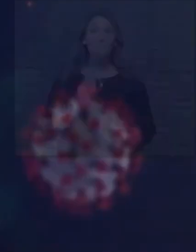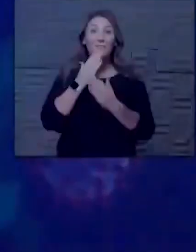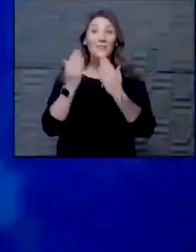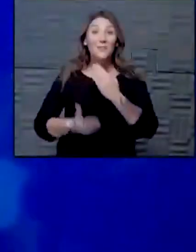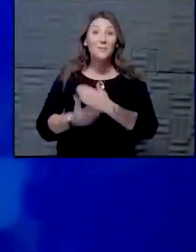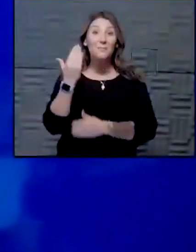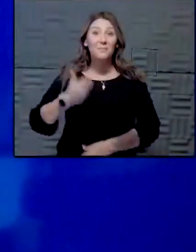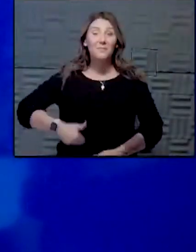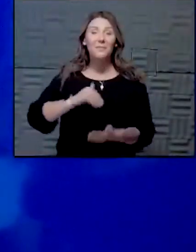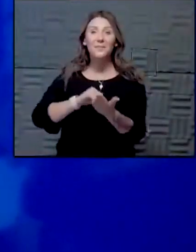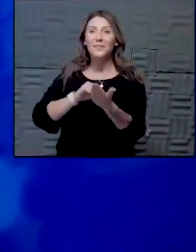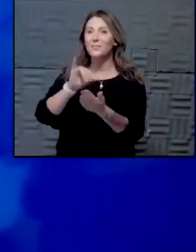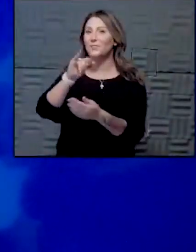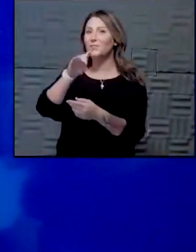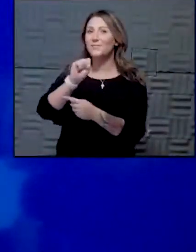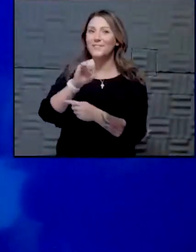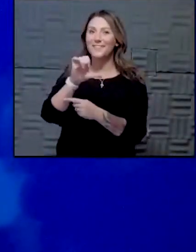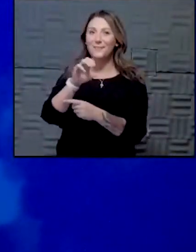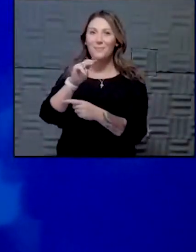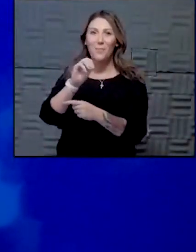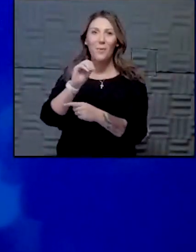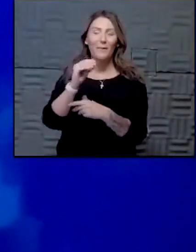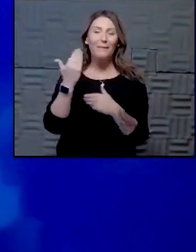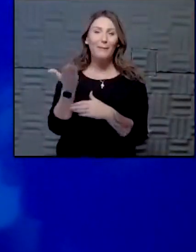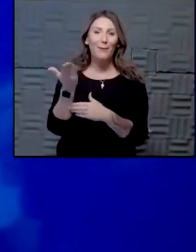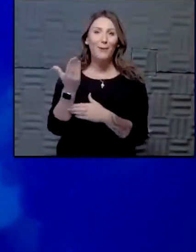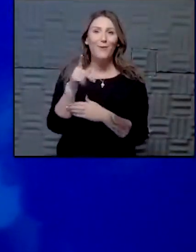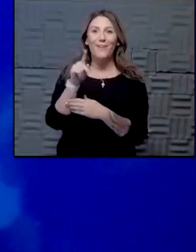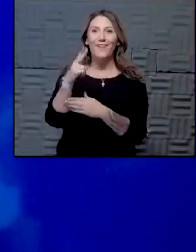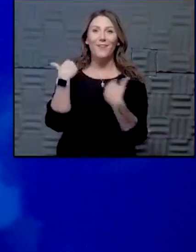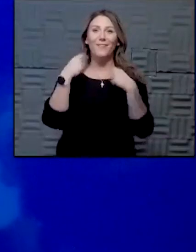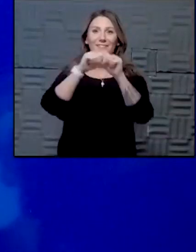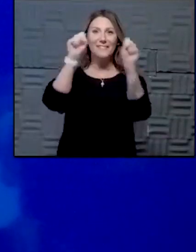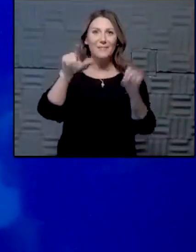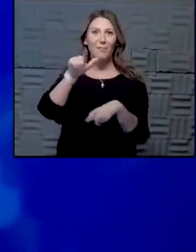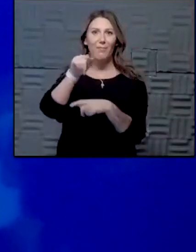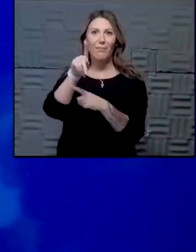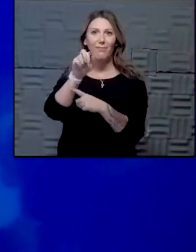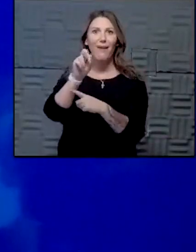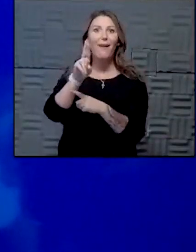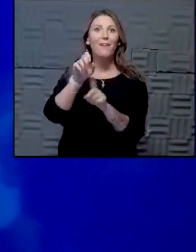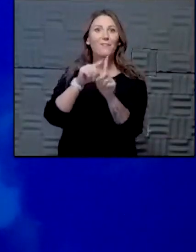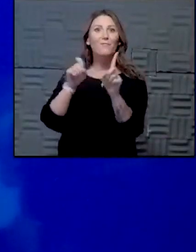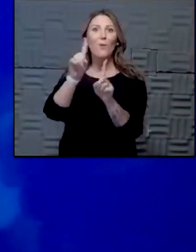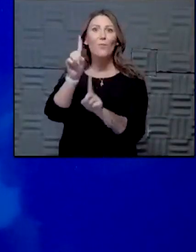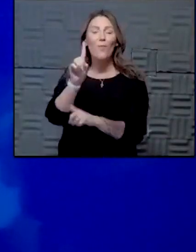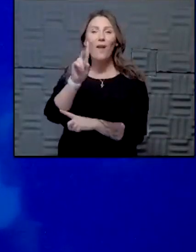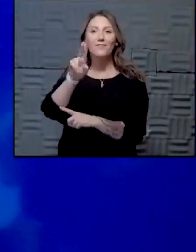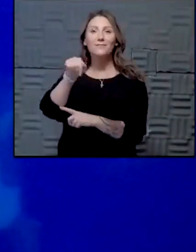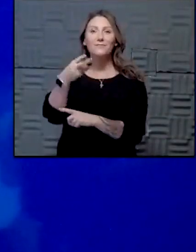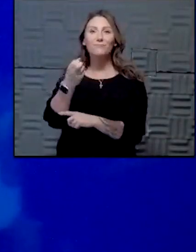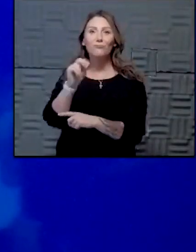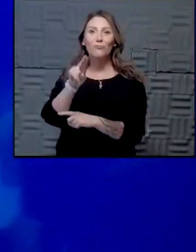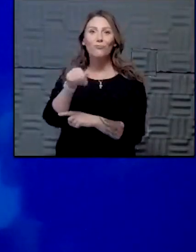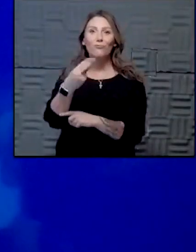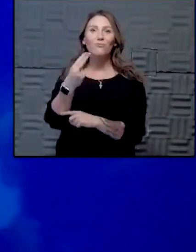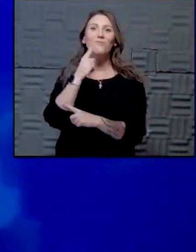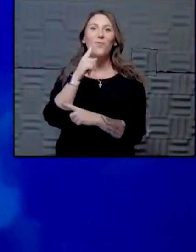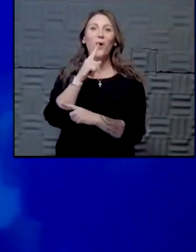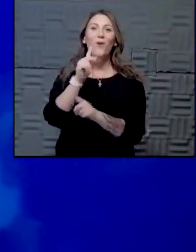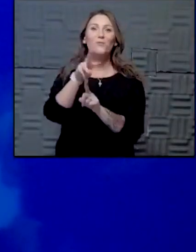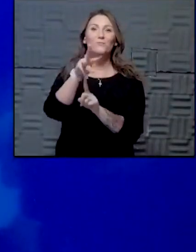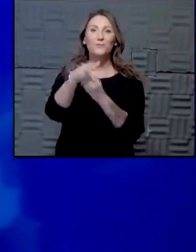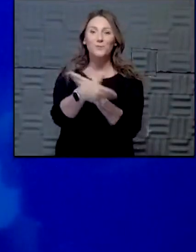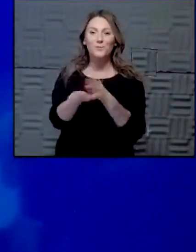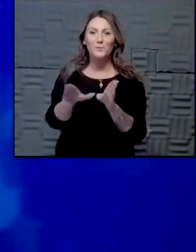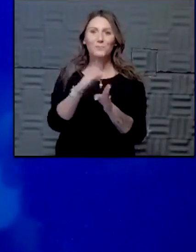Good morning. Steve Stites, Chief Medical Officer here at the University of Kansas Health System, broadcasting live with you from the Dolph Simons Family Studio. Delighted to be back with you on this cool,